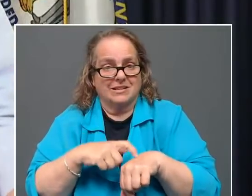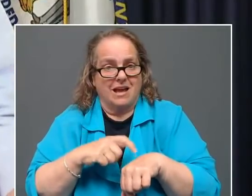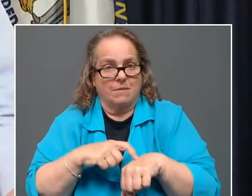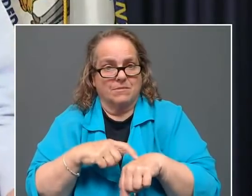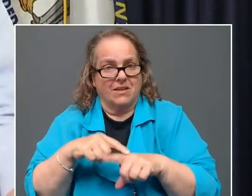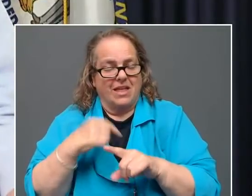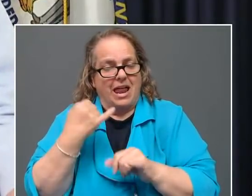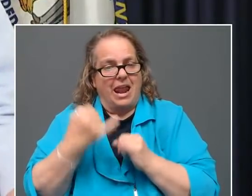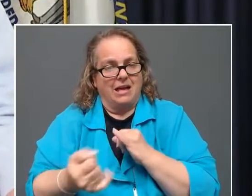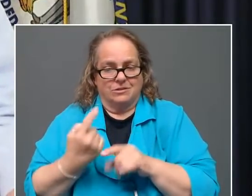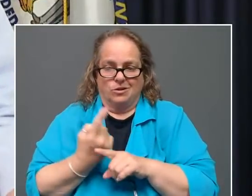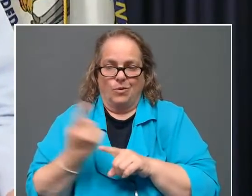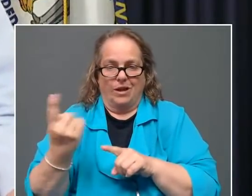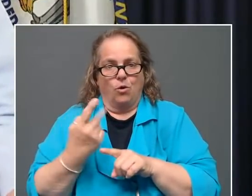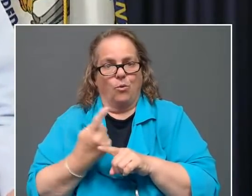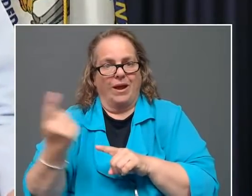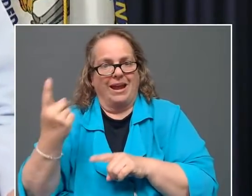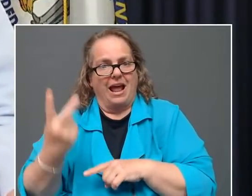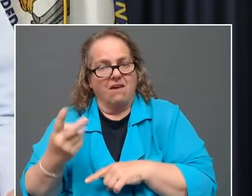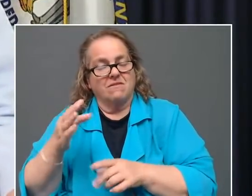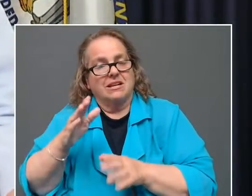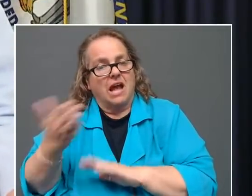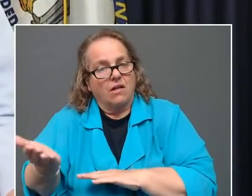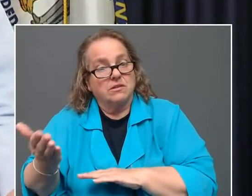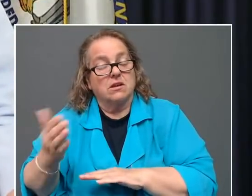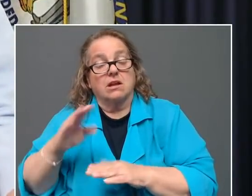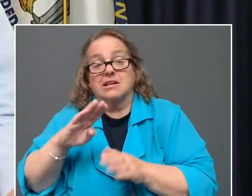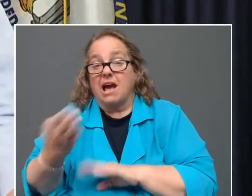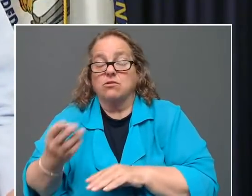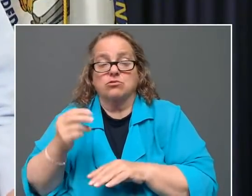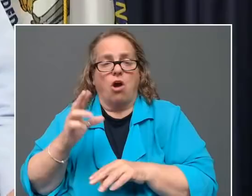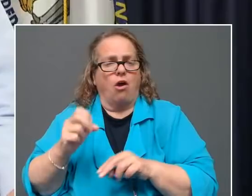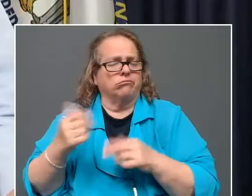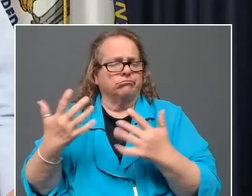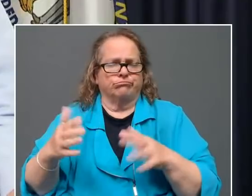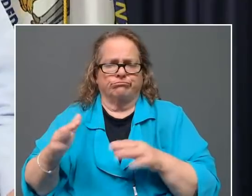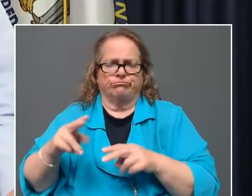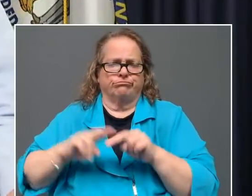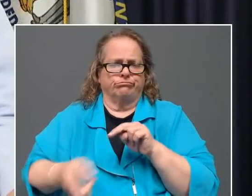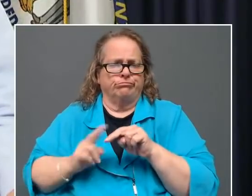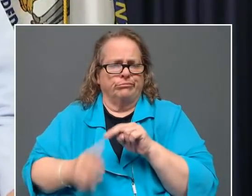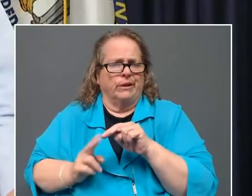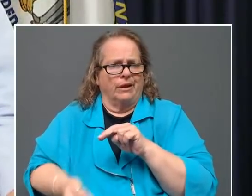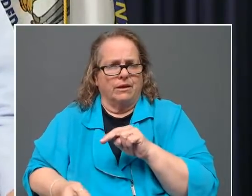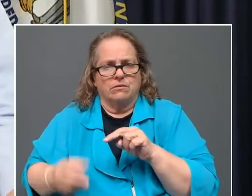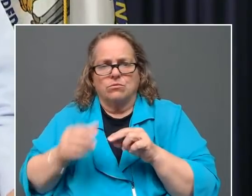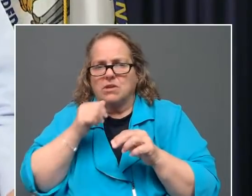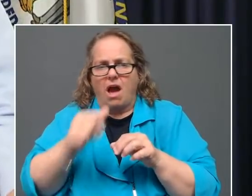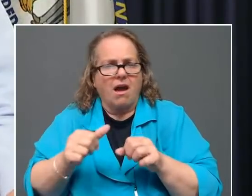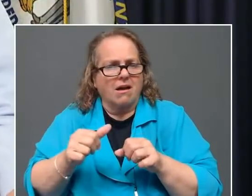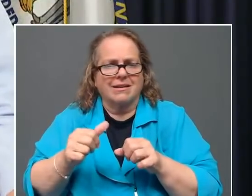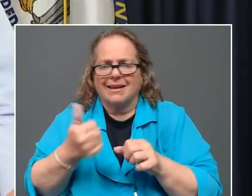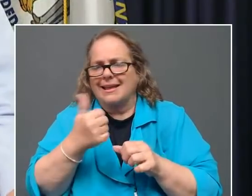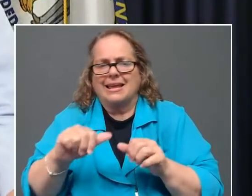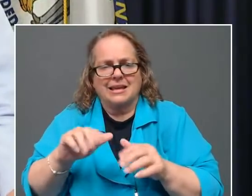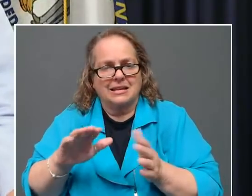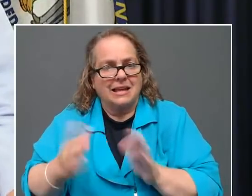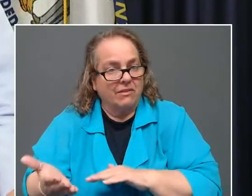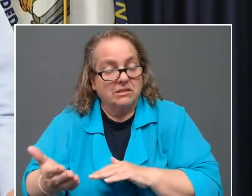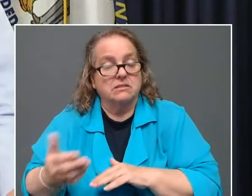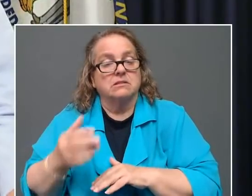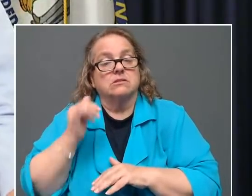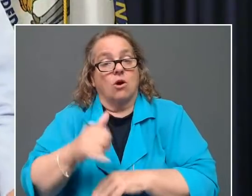or week and a half. Deaths are plunging in long-term care. The vaccine is working. So now that